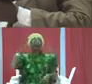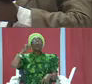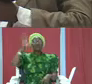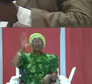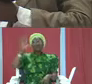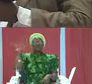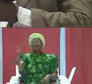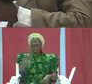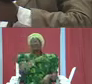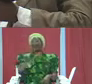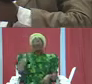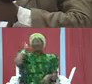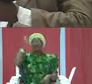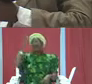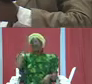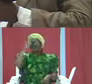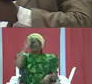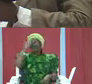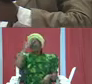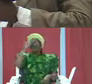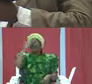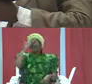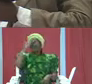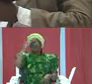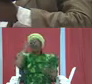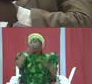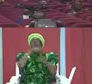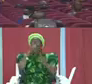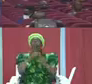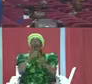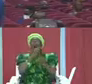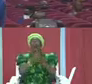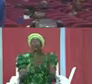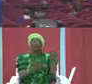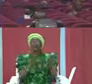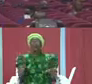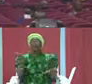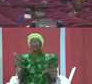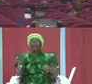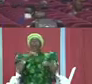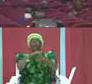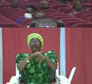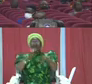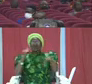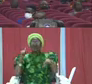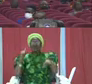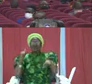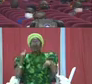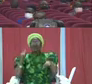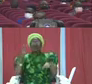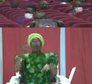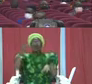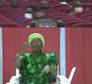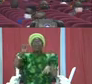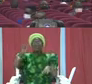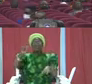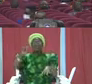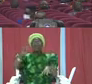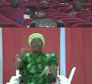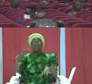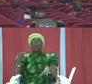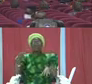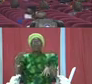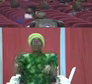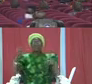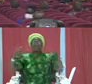you probably know about something called the second wind.